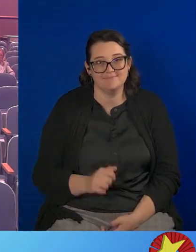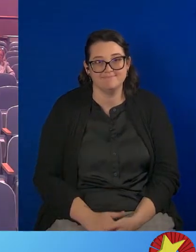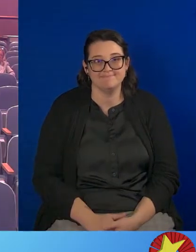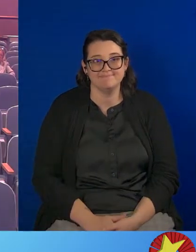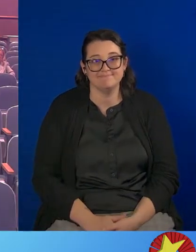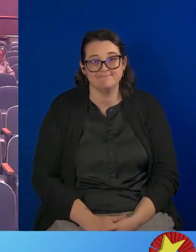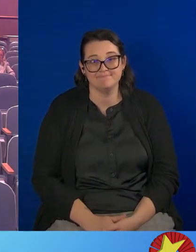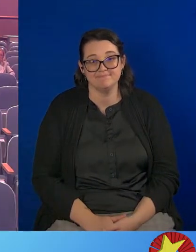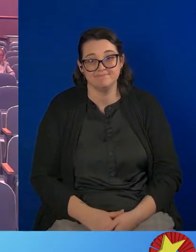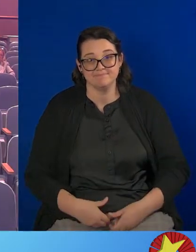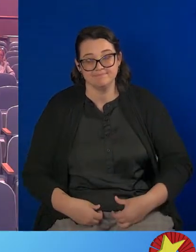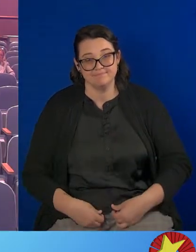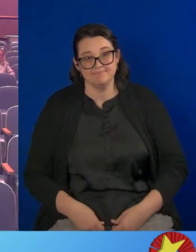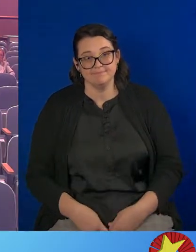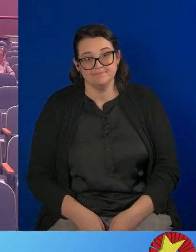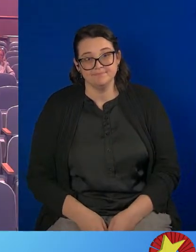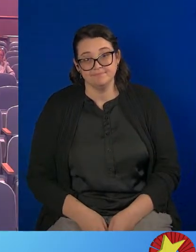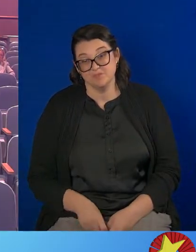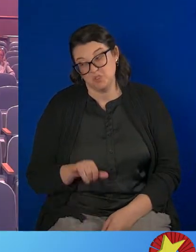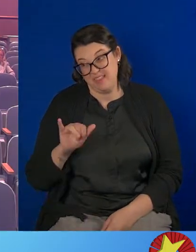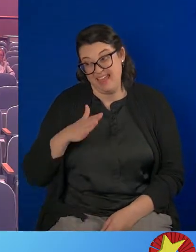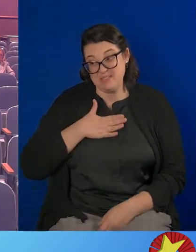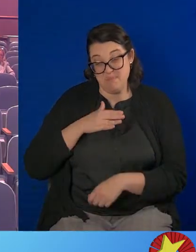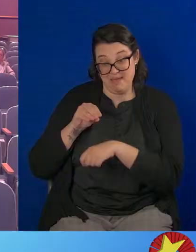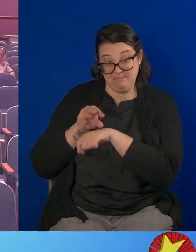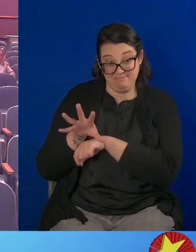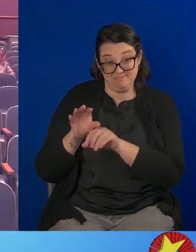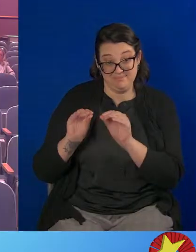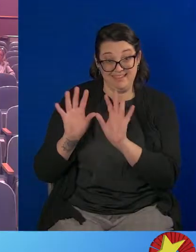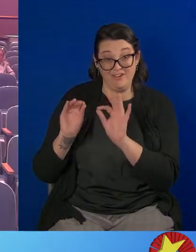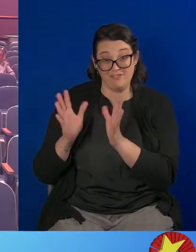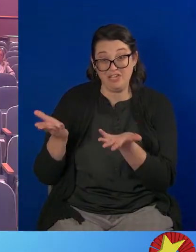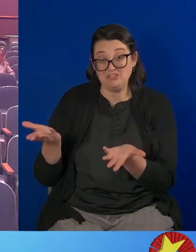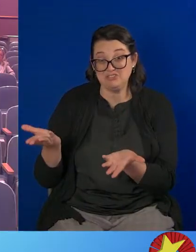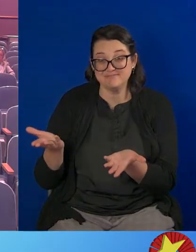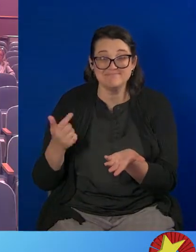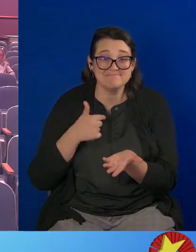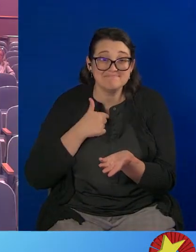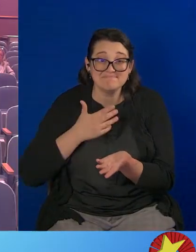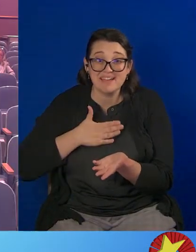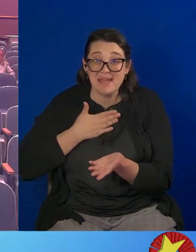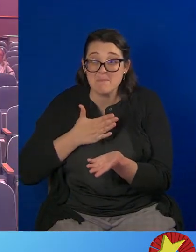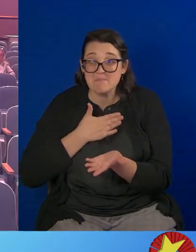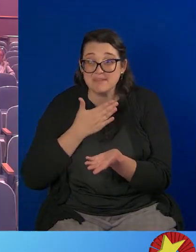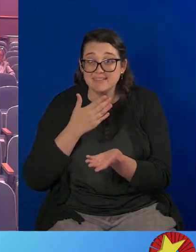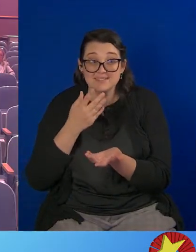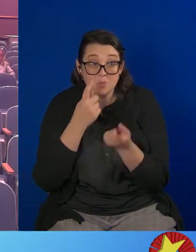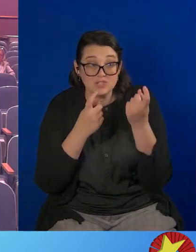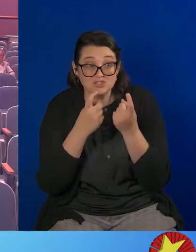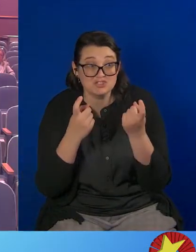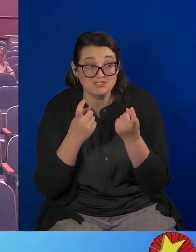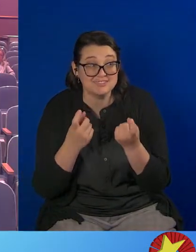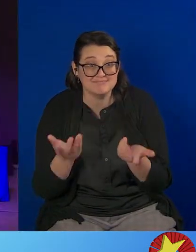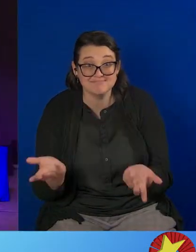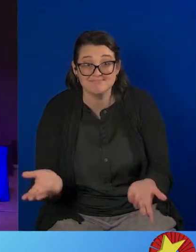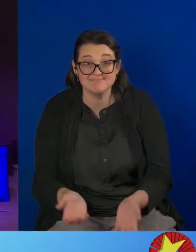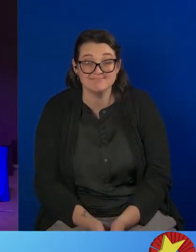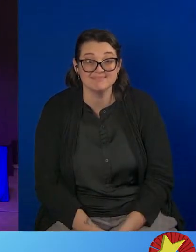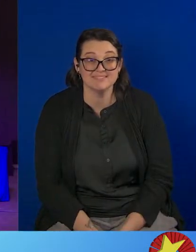So that would be my guidance and clarification. I'm happy to take any questions on that.